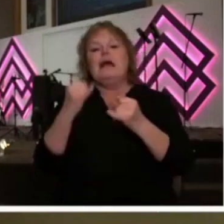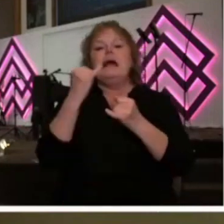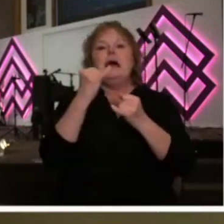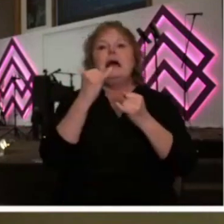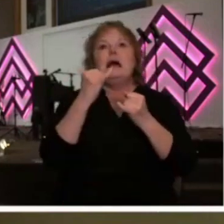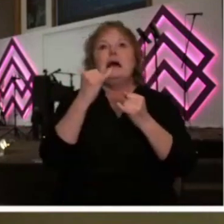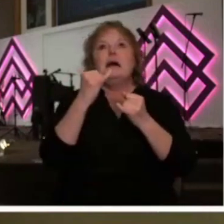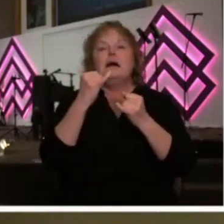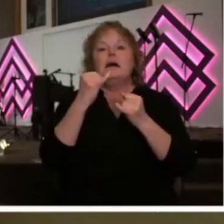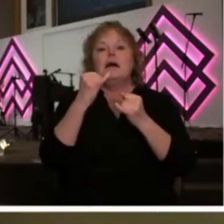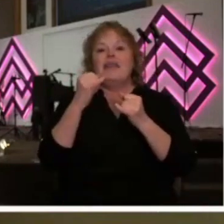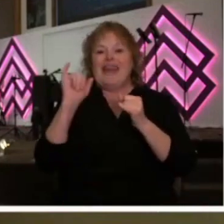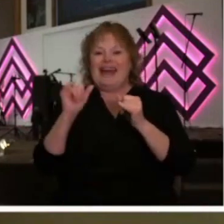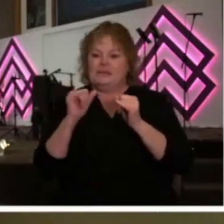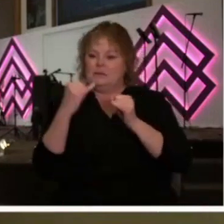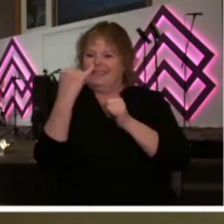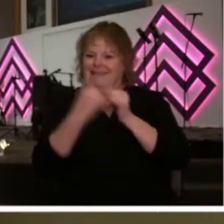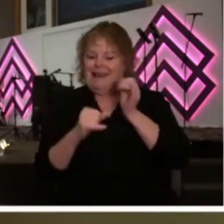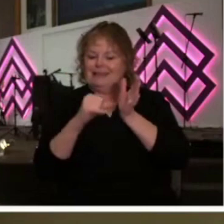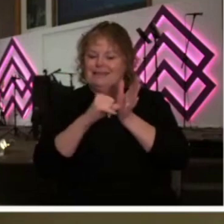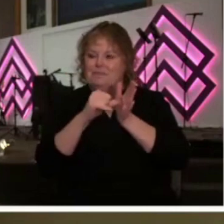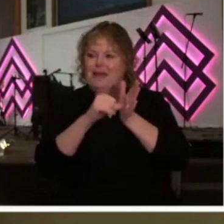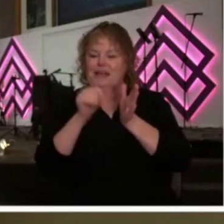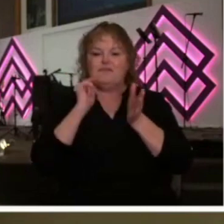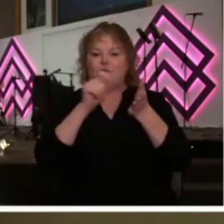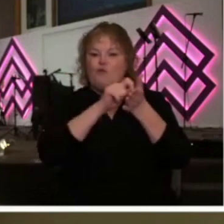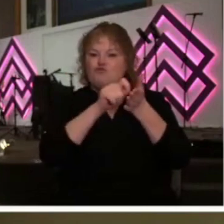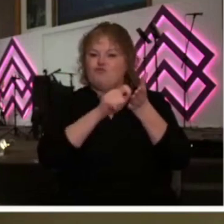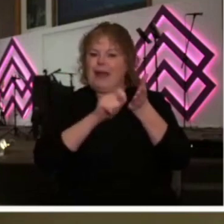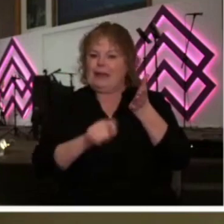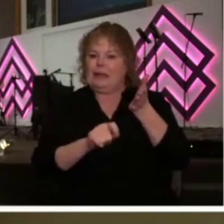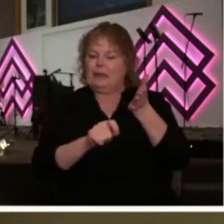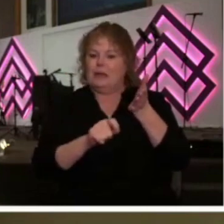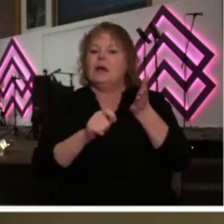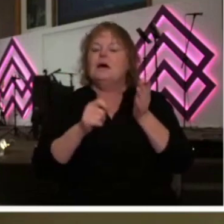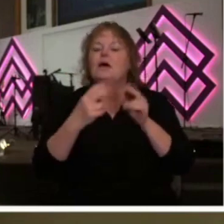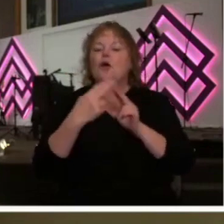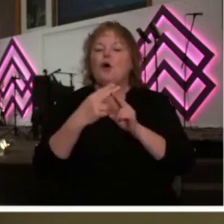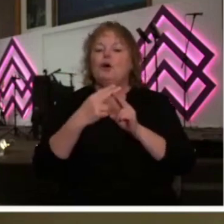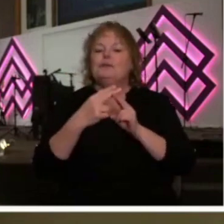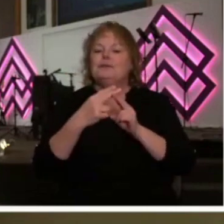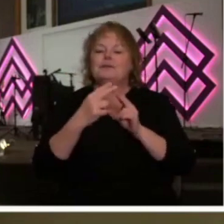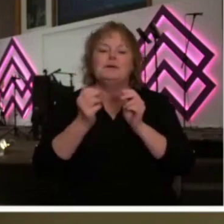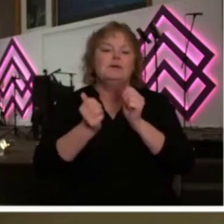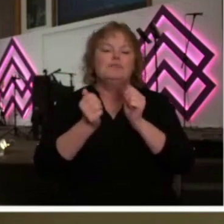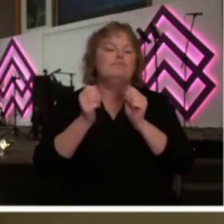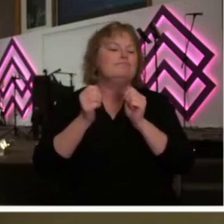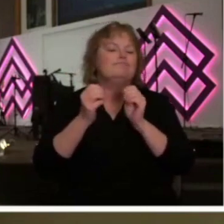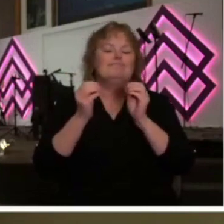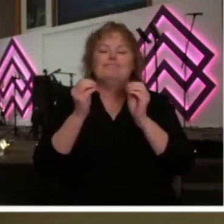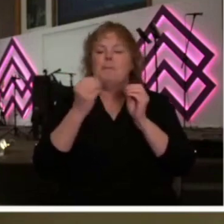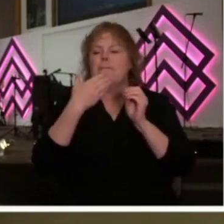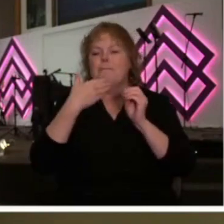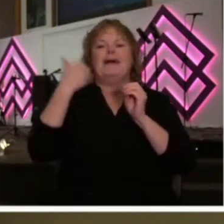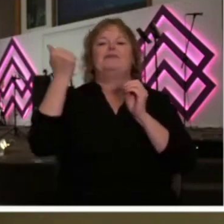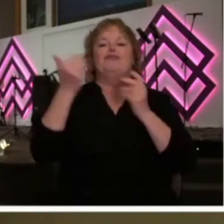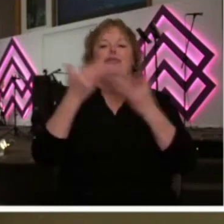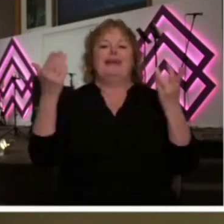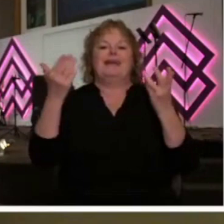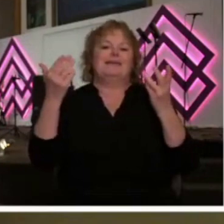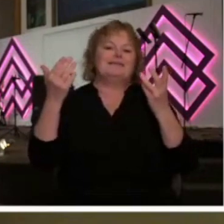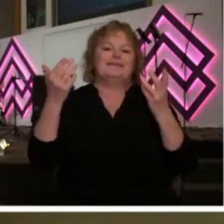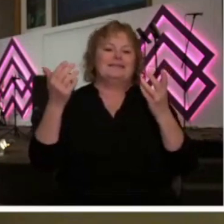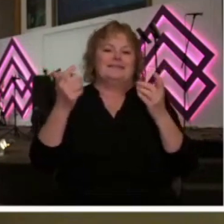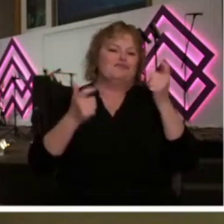place for you to begin to write notes is under the heading of Called to Greater Things. Called to Greater Things.